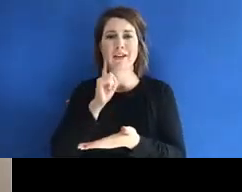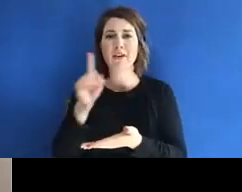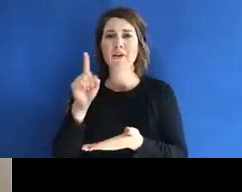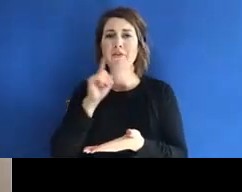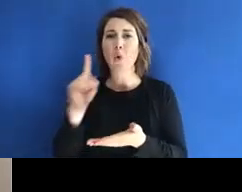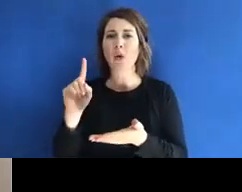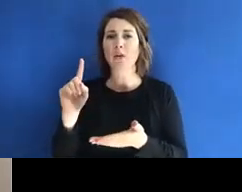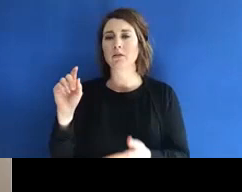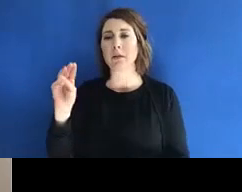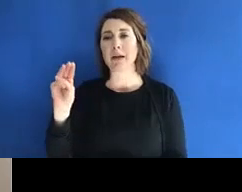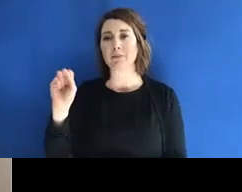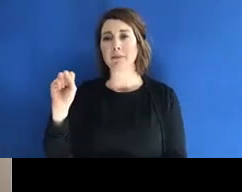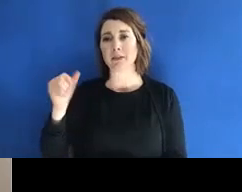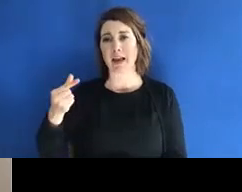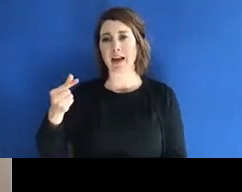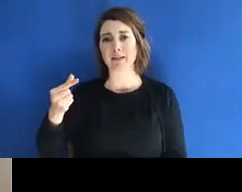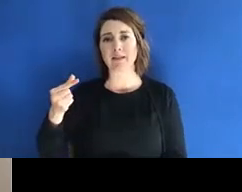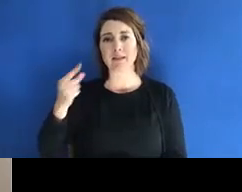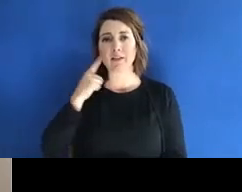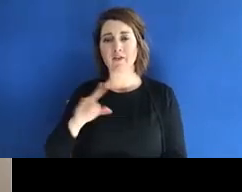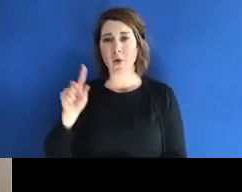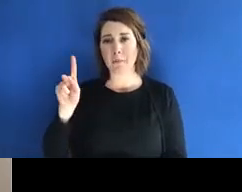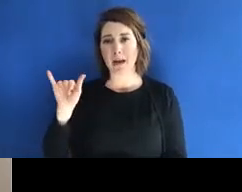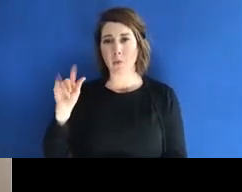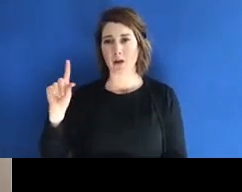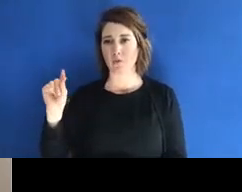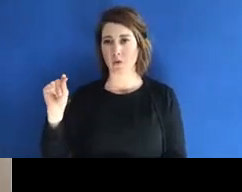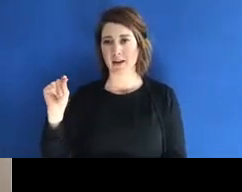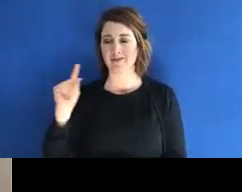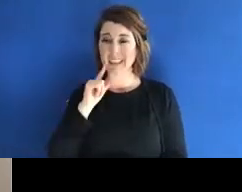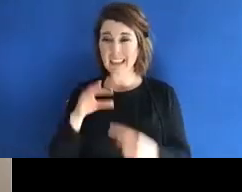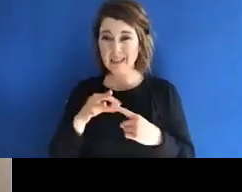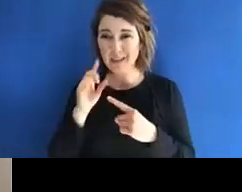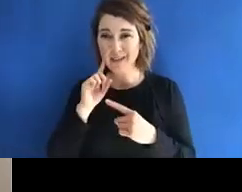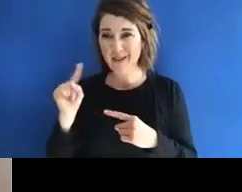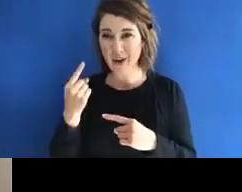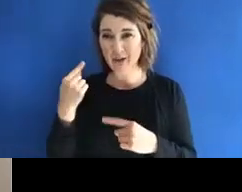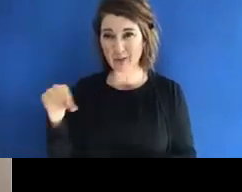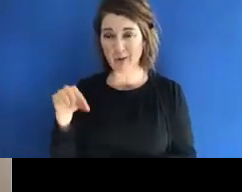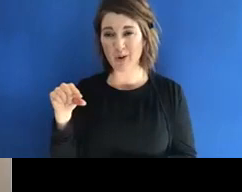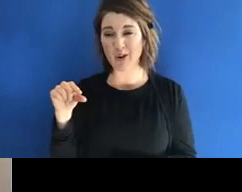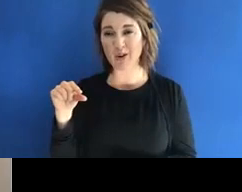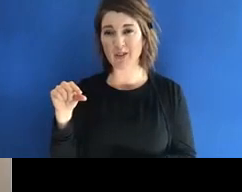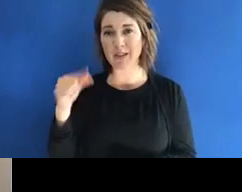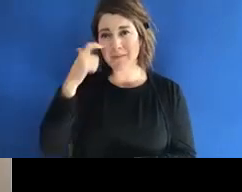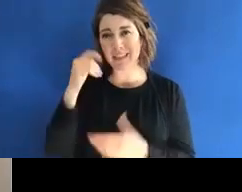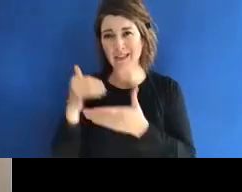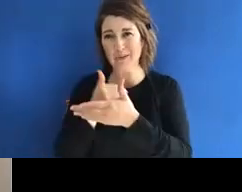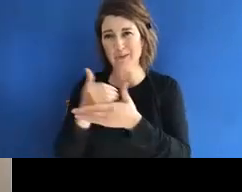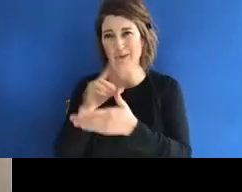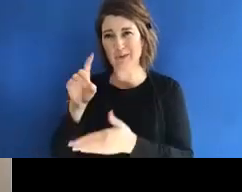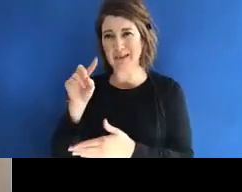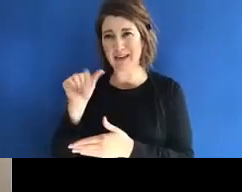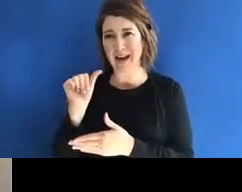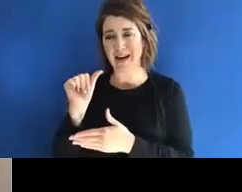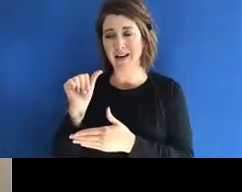data in program year 20, especially in that first quarter, due to a new data element in the RSA 911.